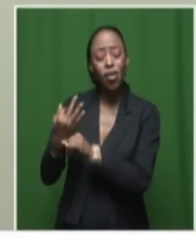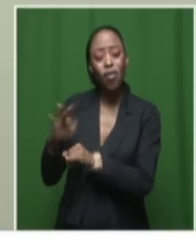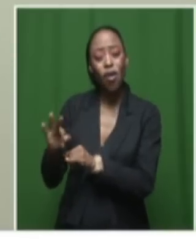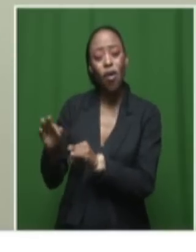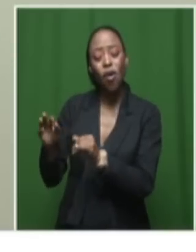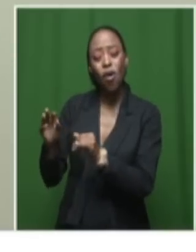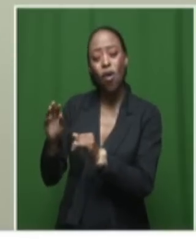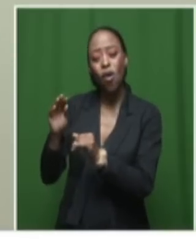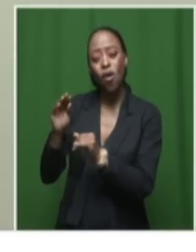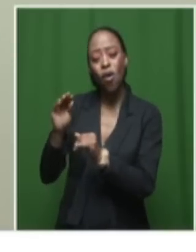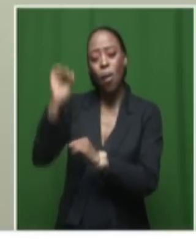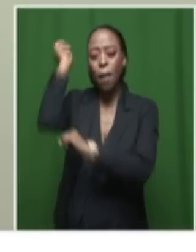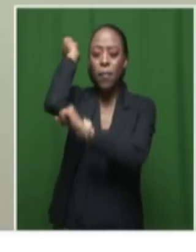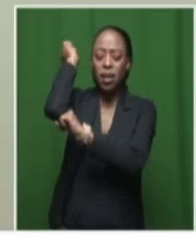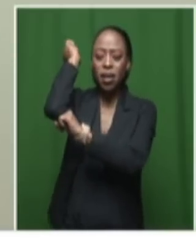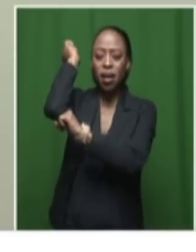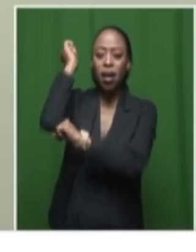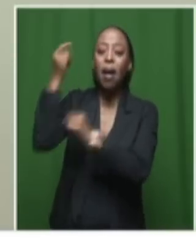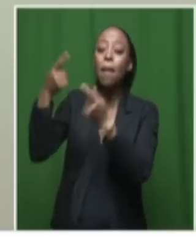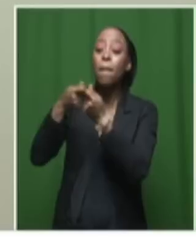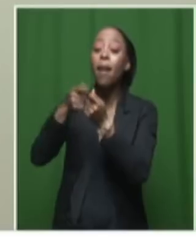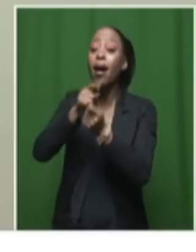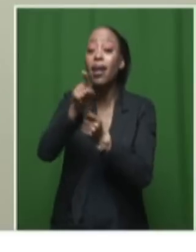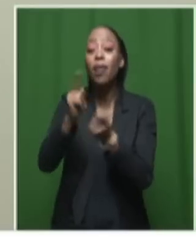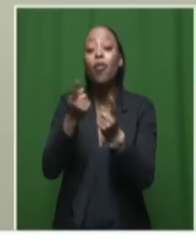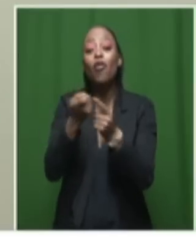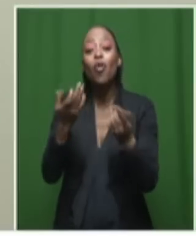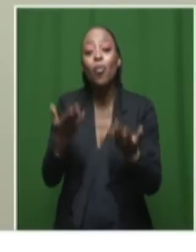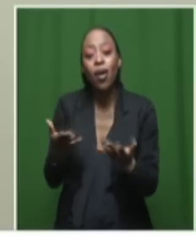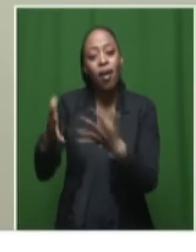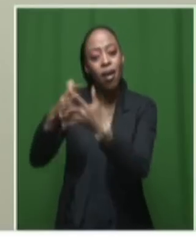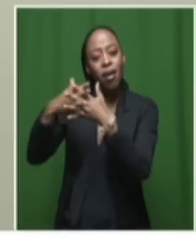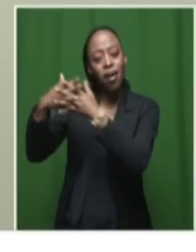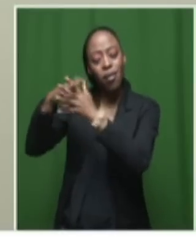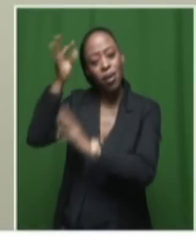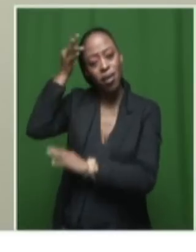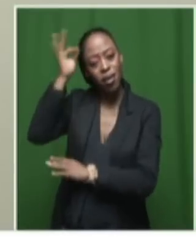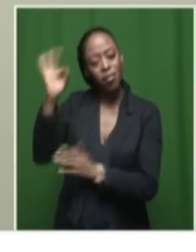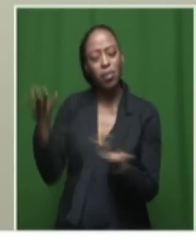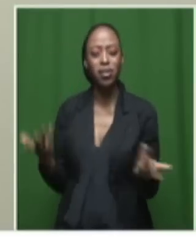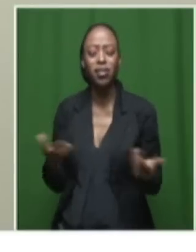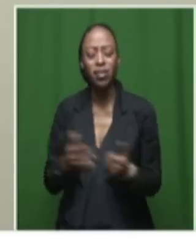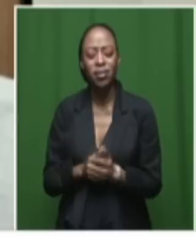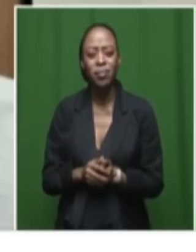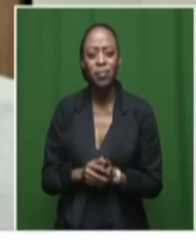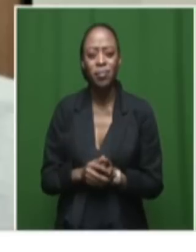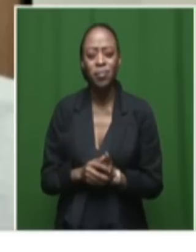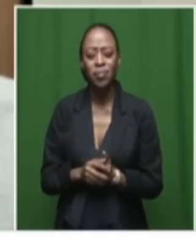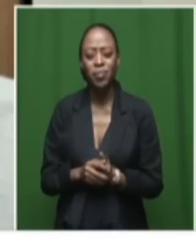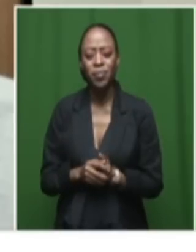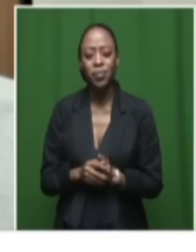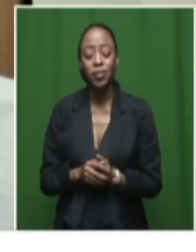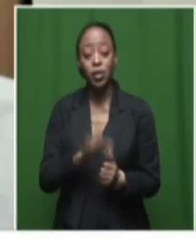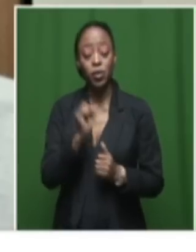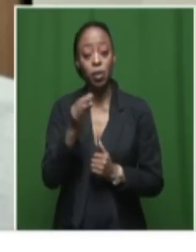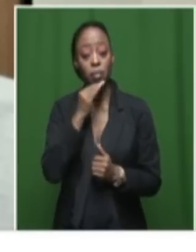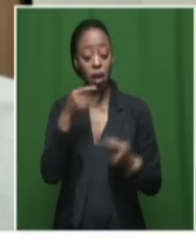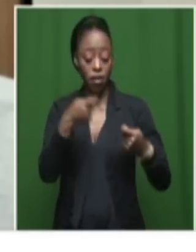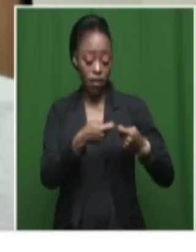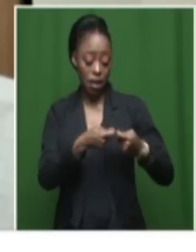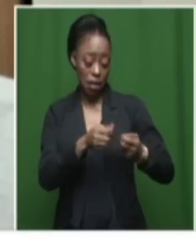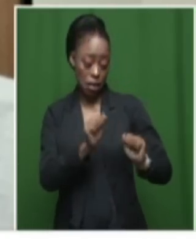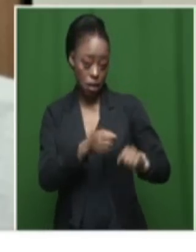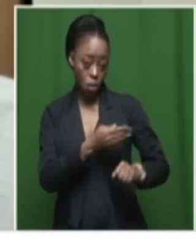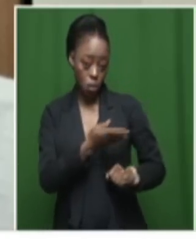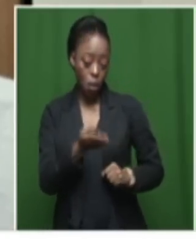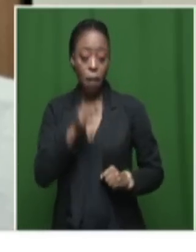media, they all receive their money ultimately from the US government. So the funding is one thing.